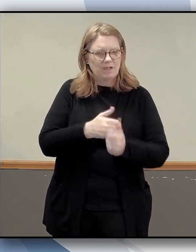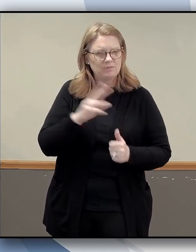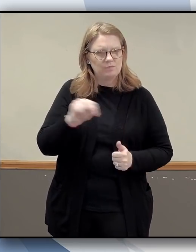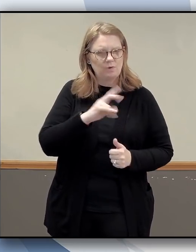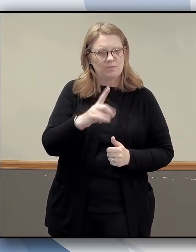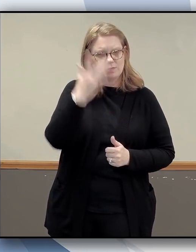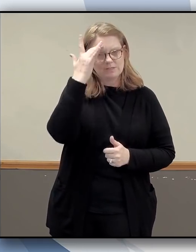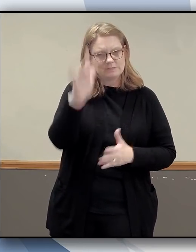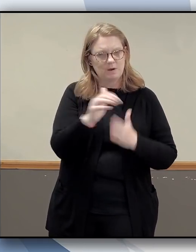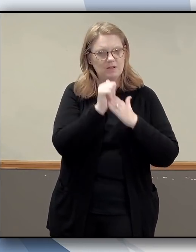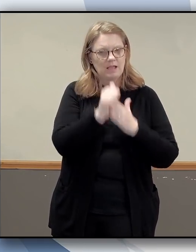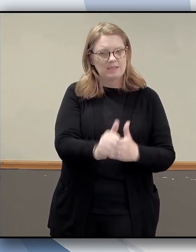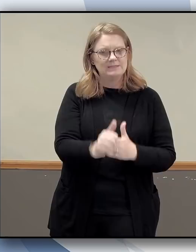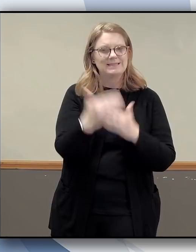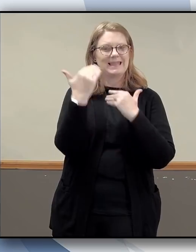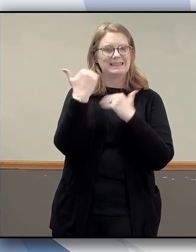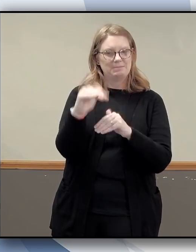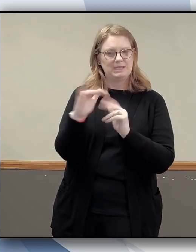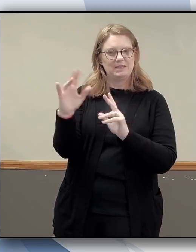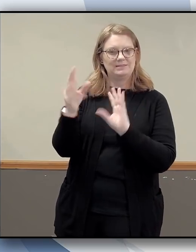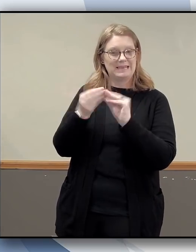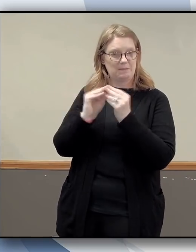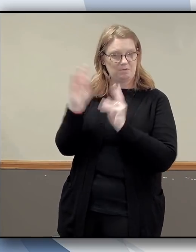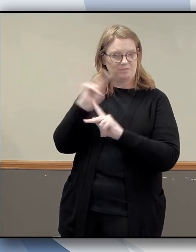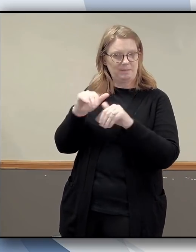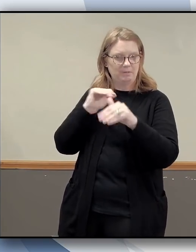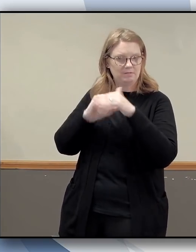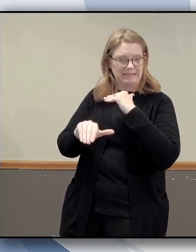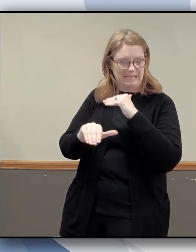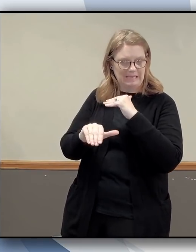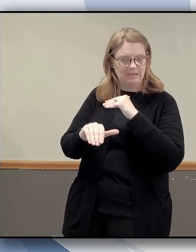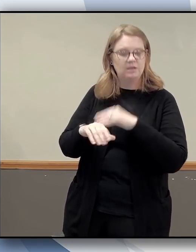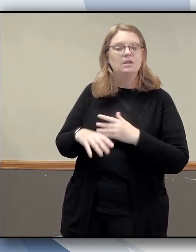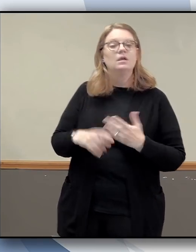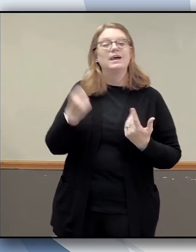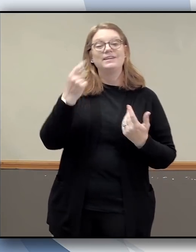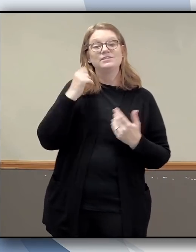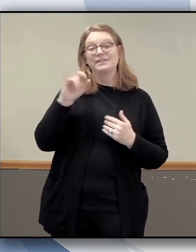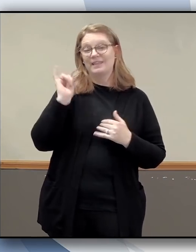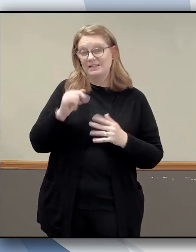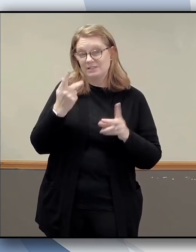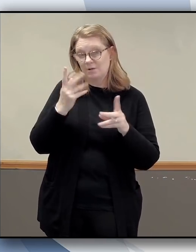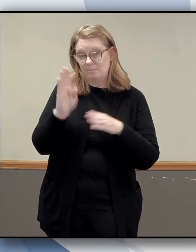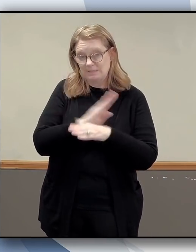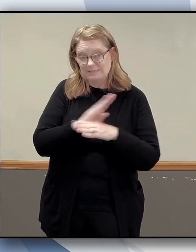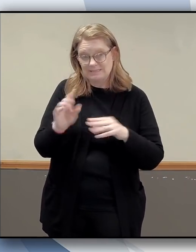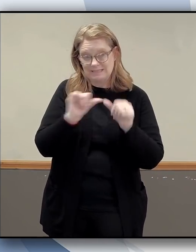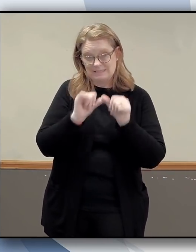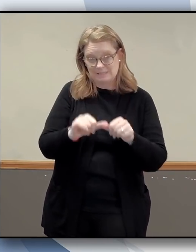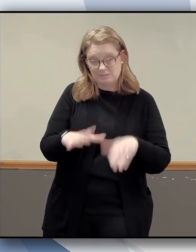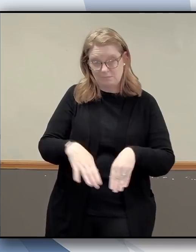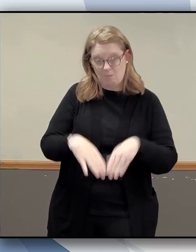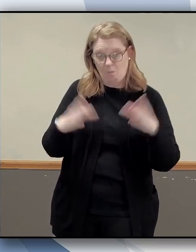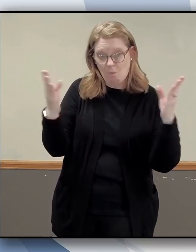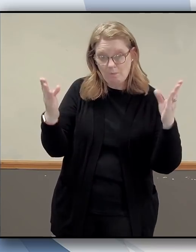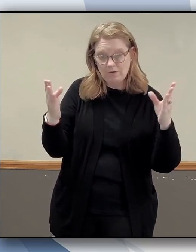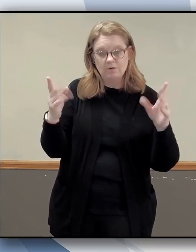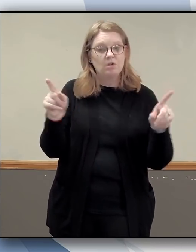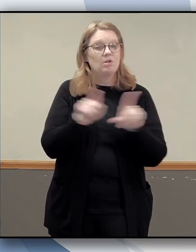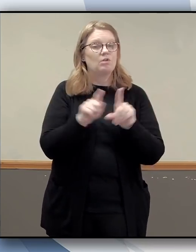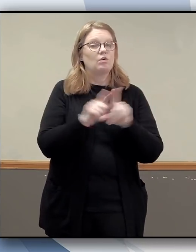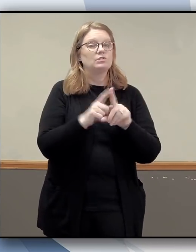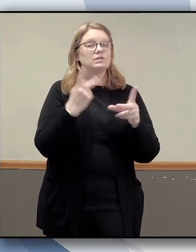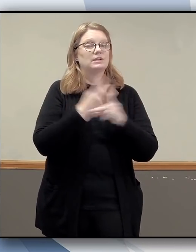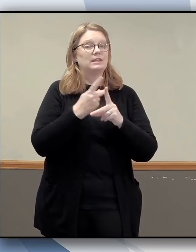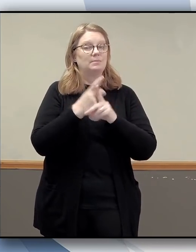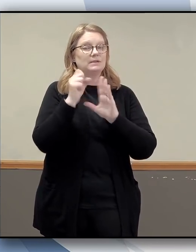limiting capacity. This is a way, again, where we can keep our businesses open and keep our state